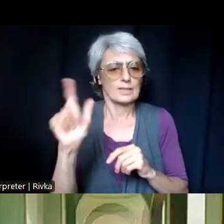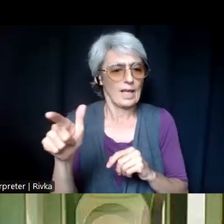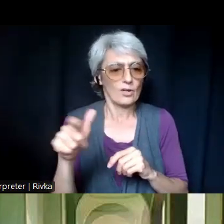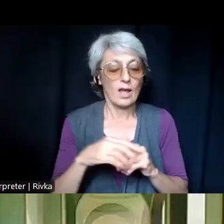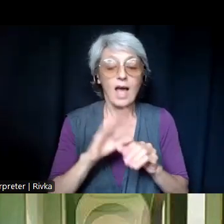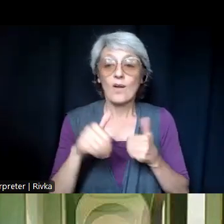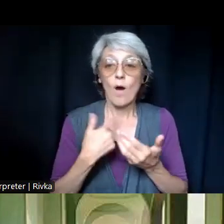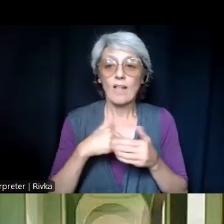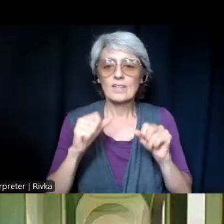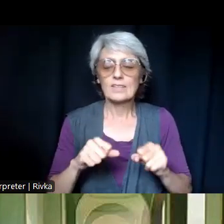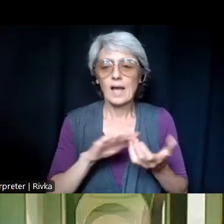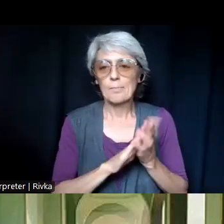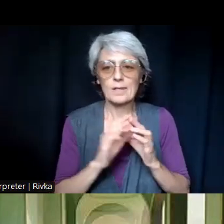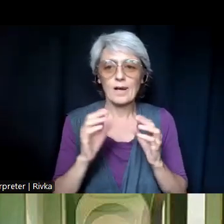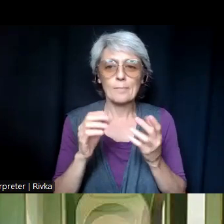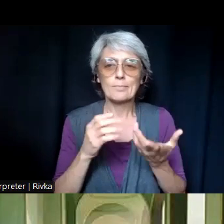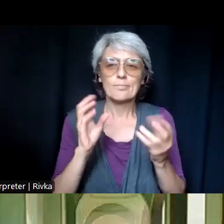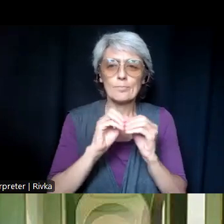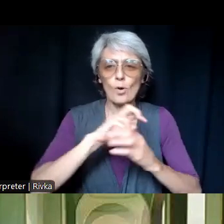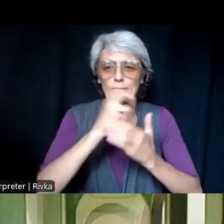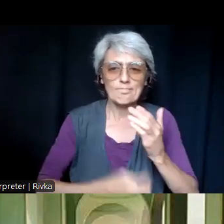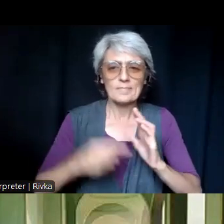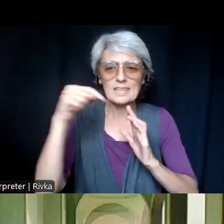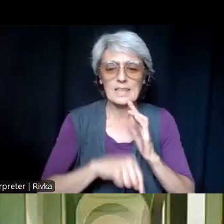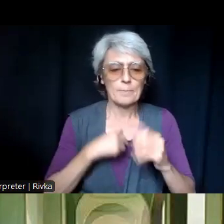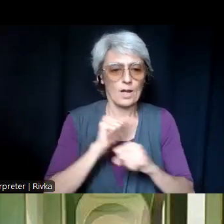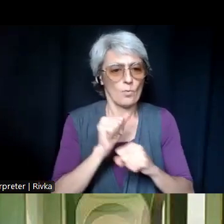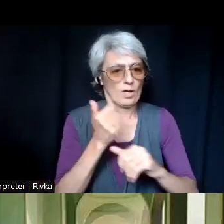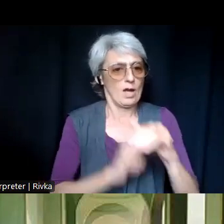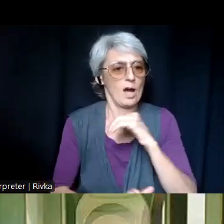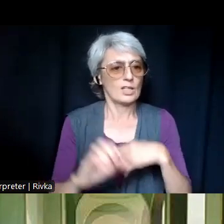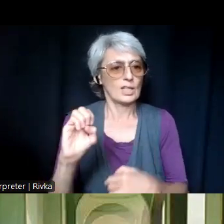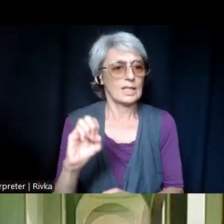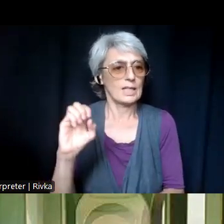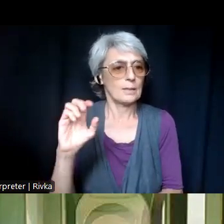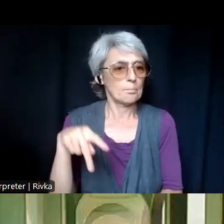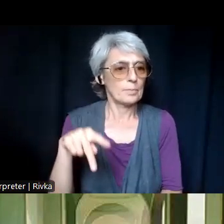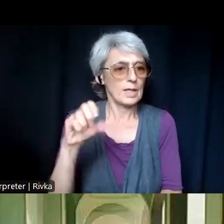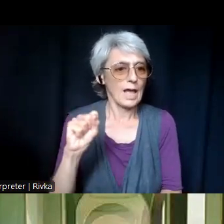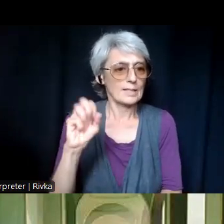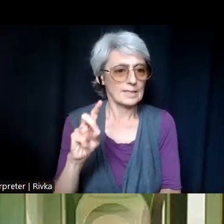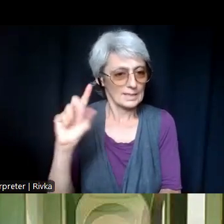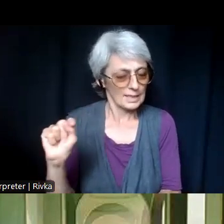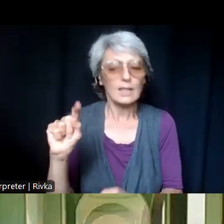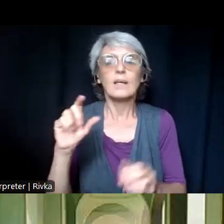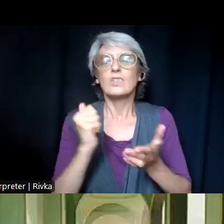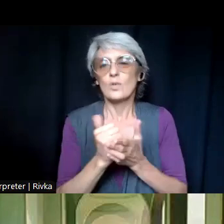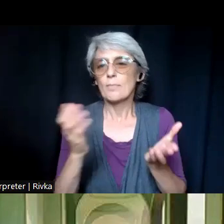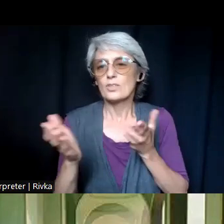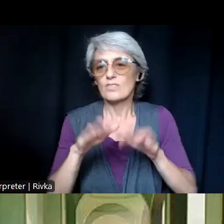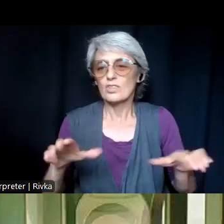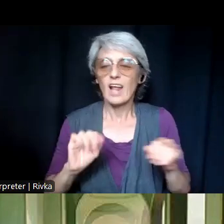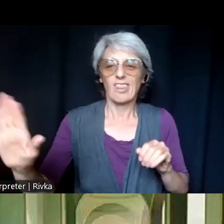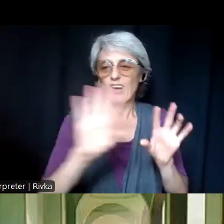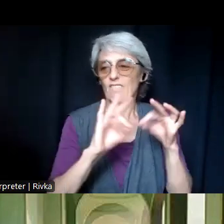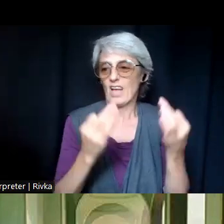deepen the work we do under EPSDT to better serve children and their families. And finally, of